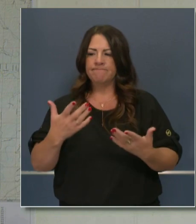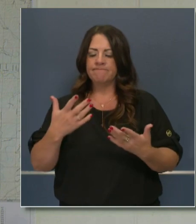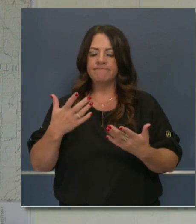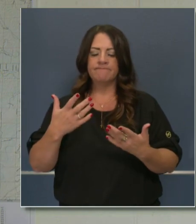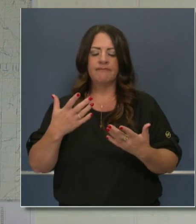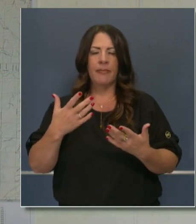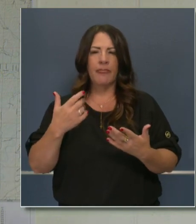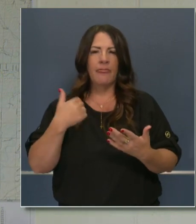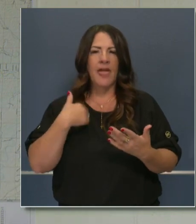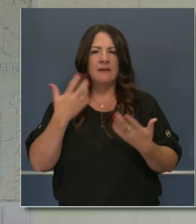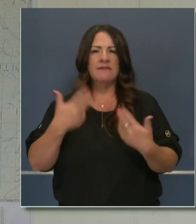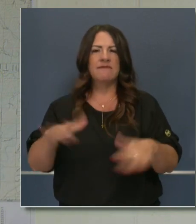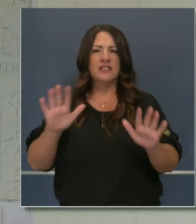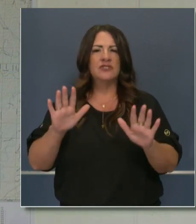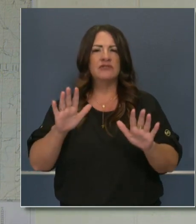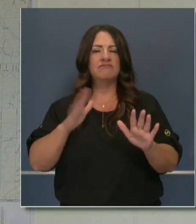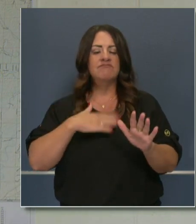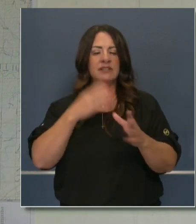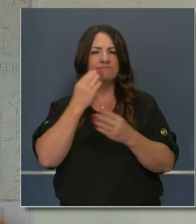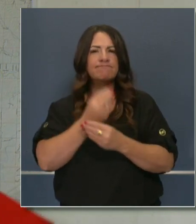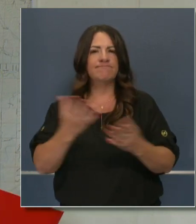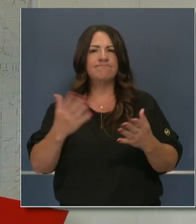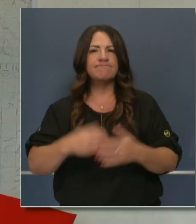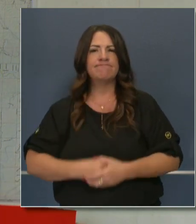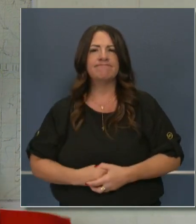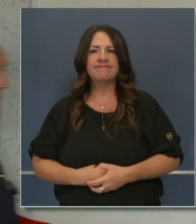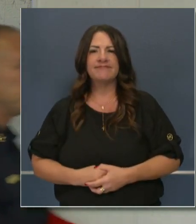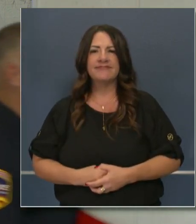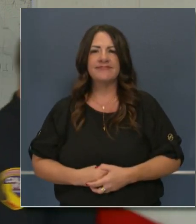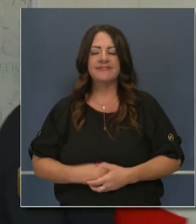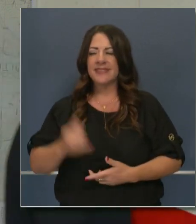that and direct it back to the incident.